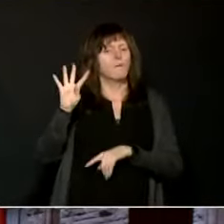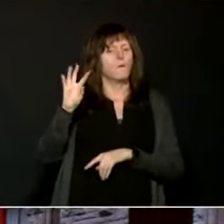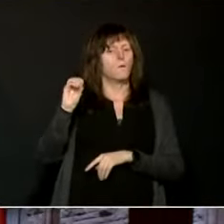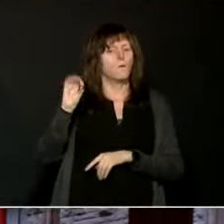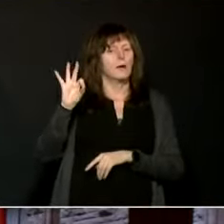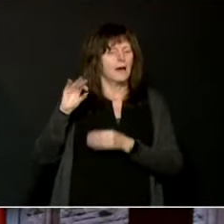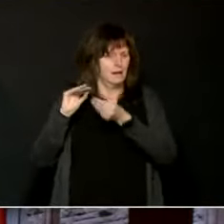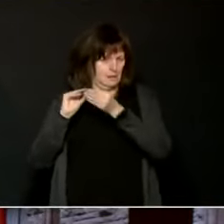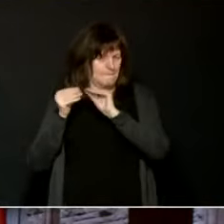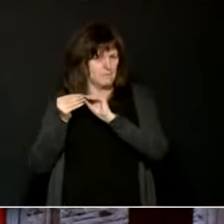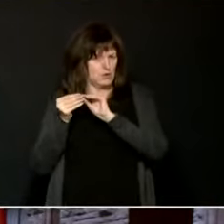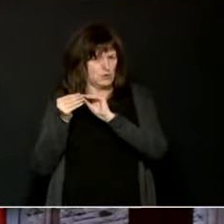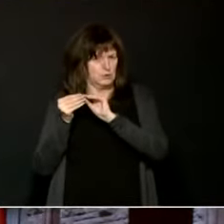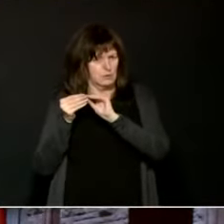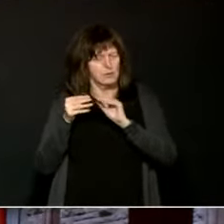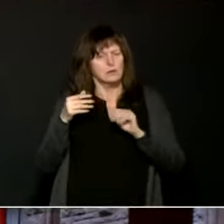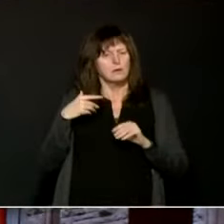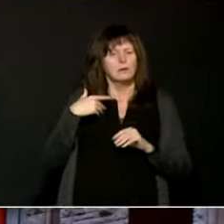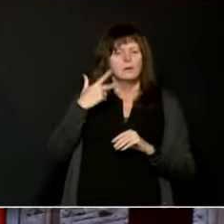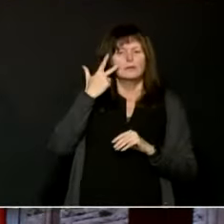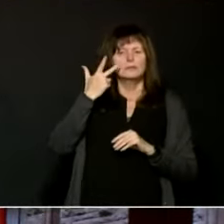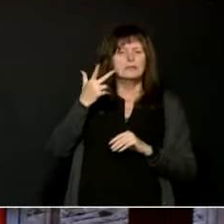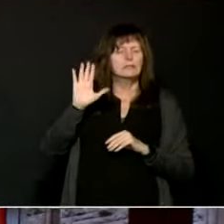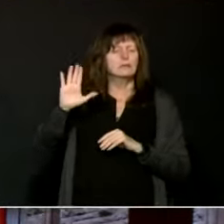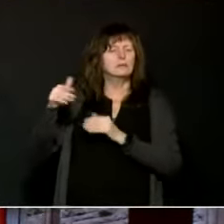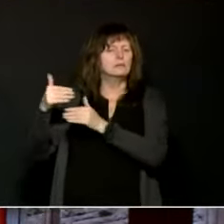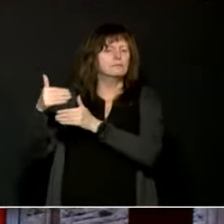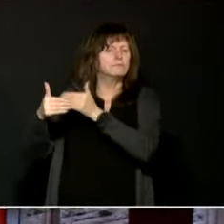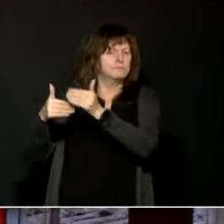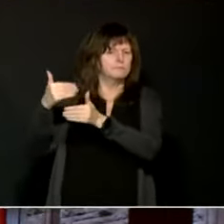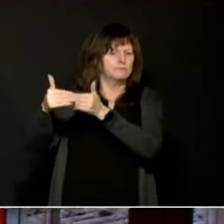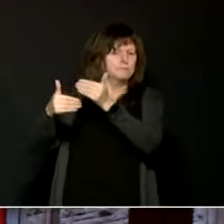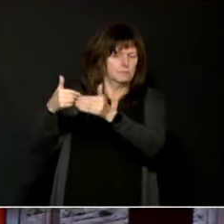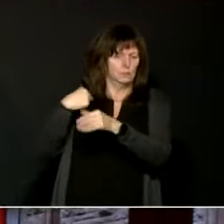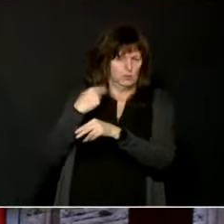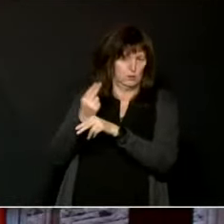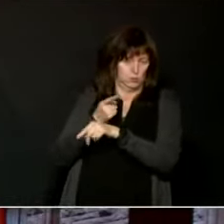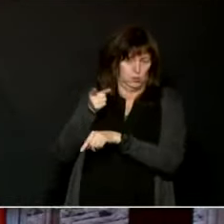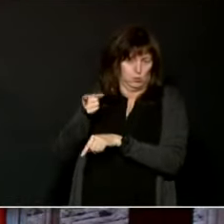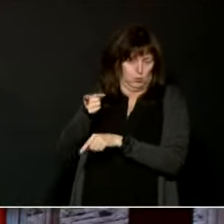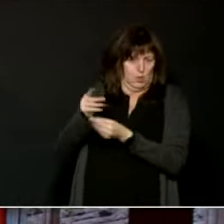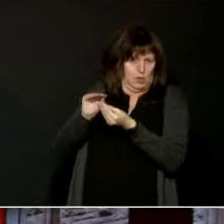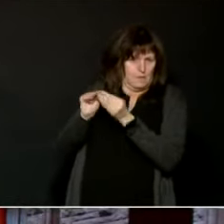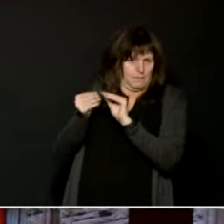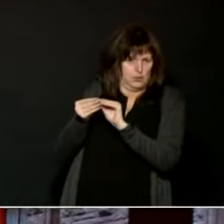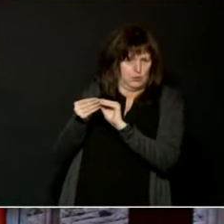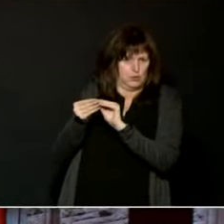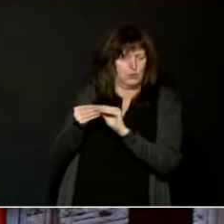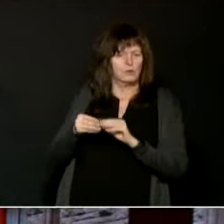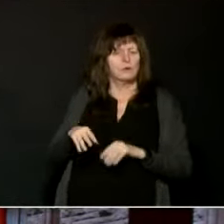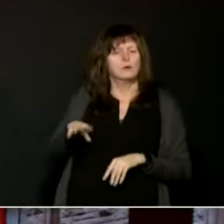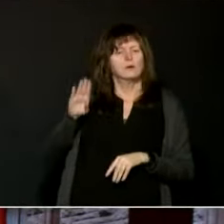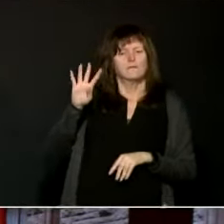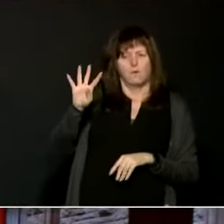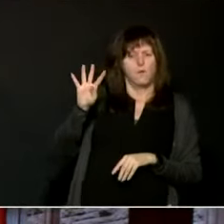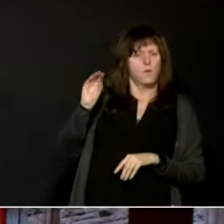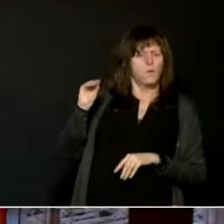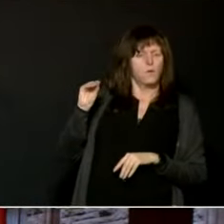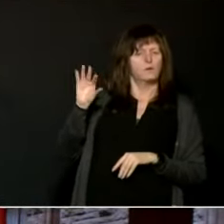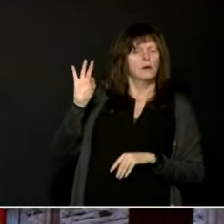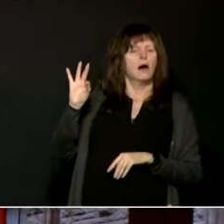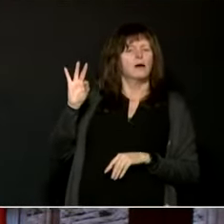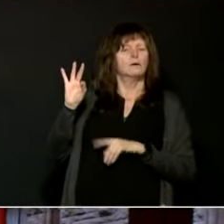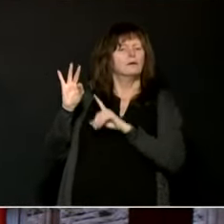how it's progressing. And as you've alluded to, or you may have alluded to, that 409 is not that far below what we peaked in the second